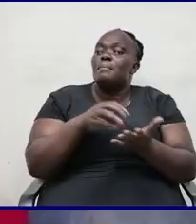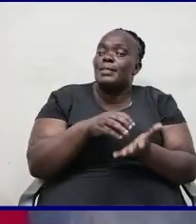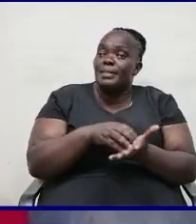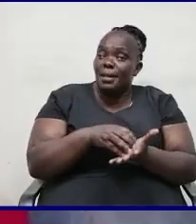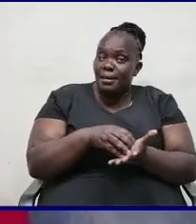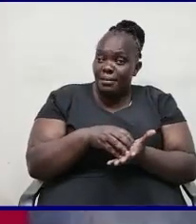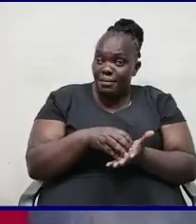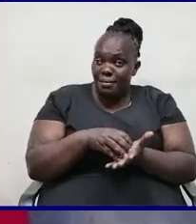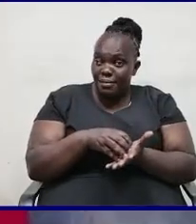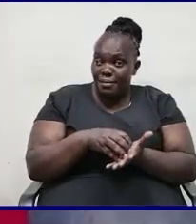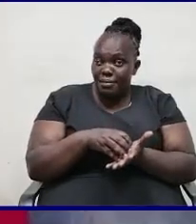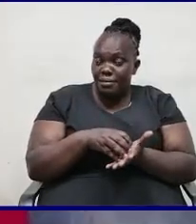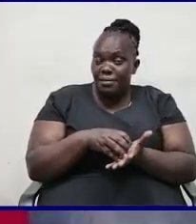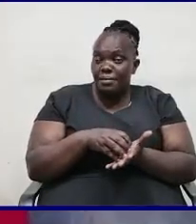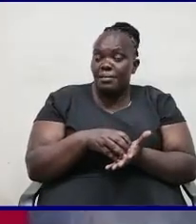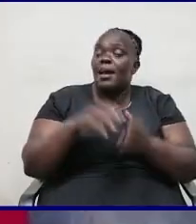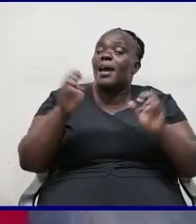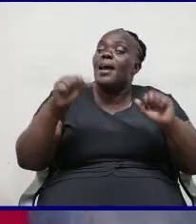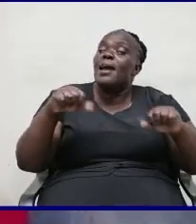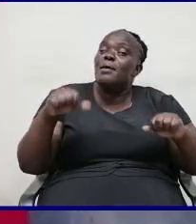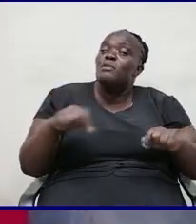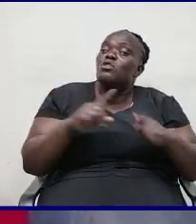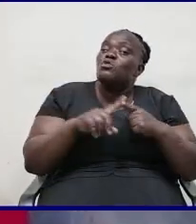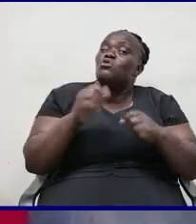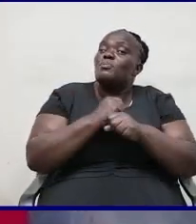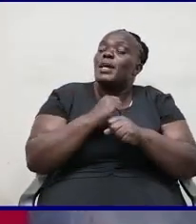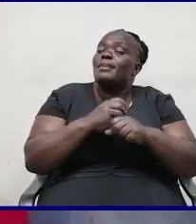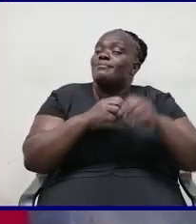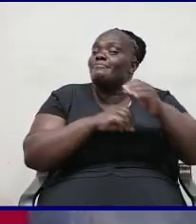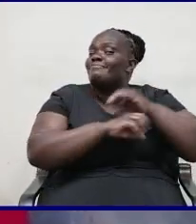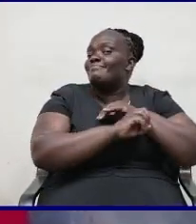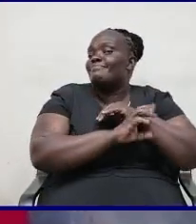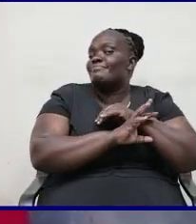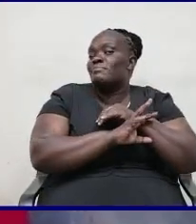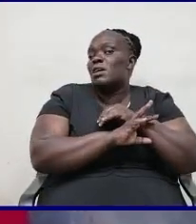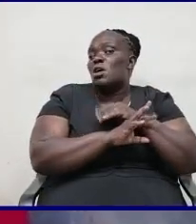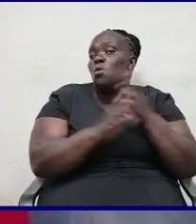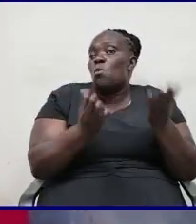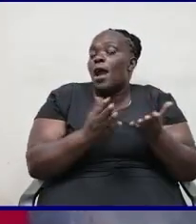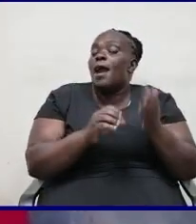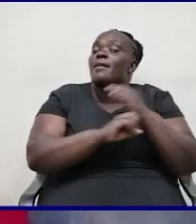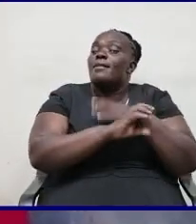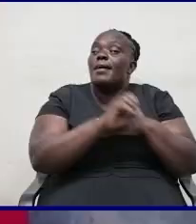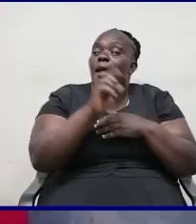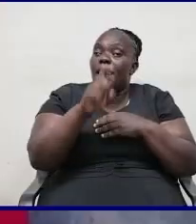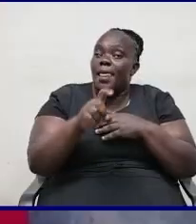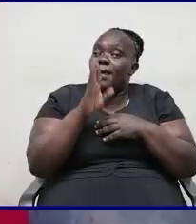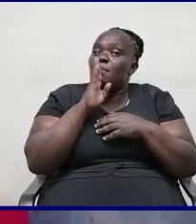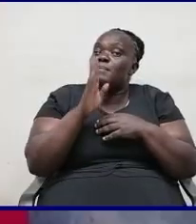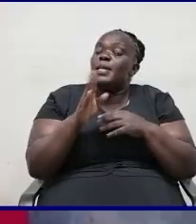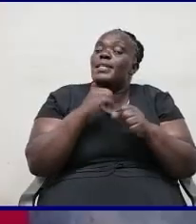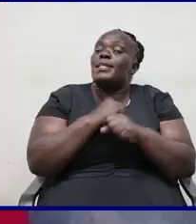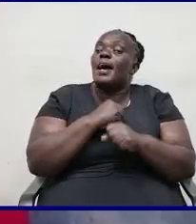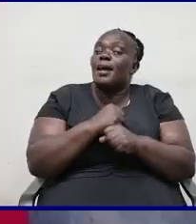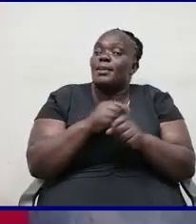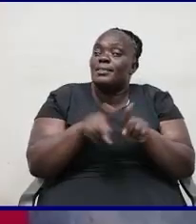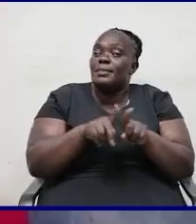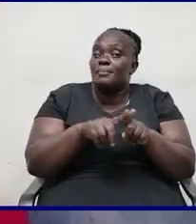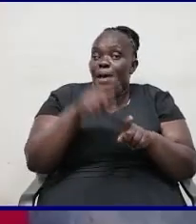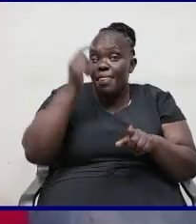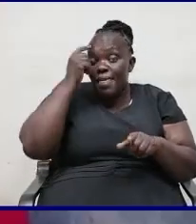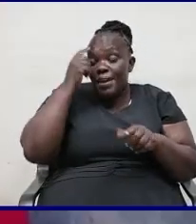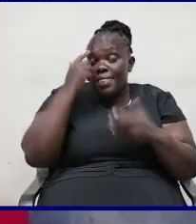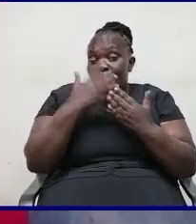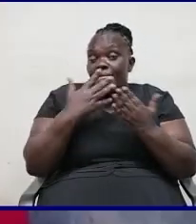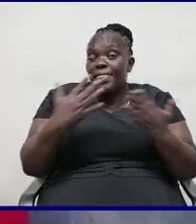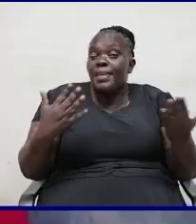and be able to make clarifications where clarifications are required to be done. And I think the matter